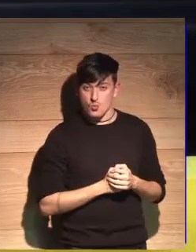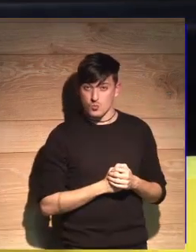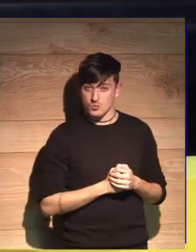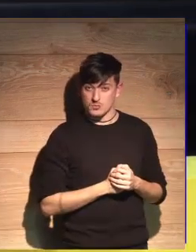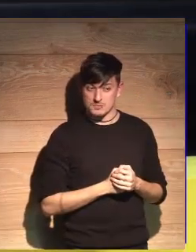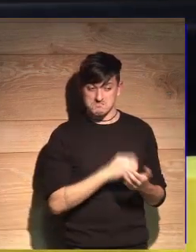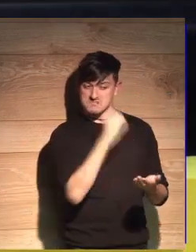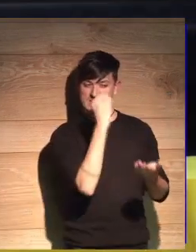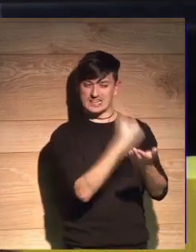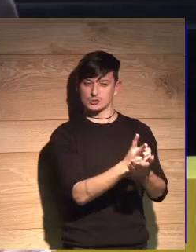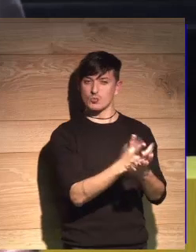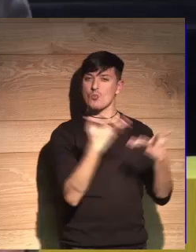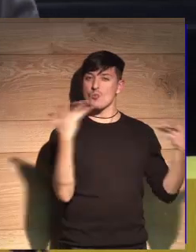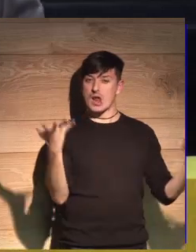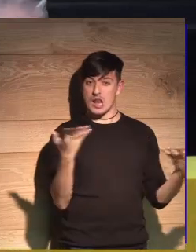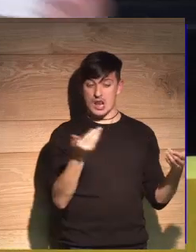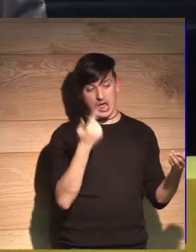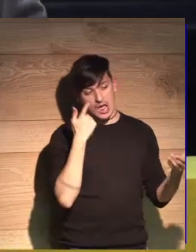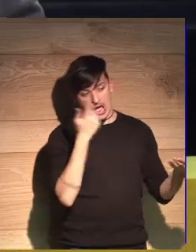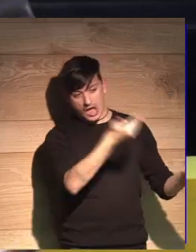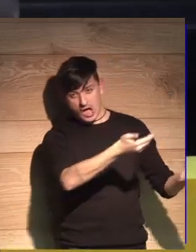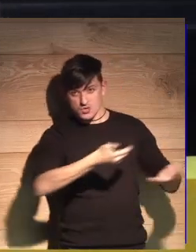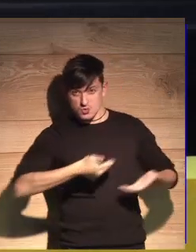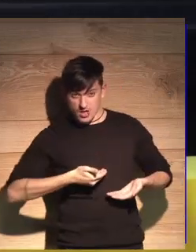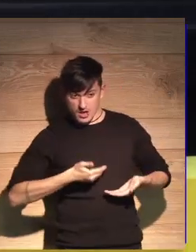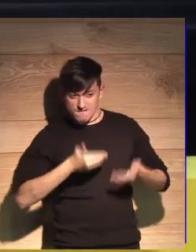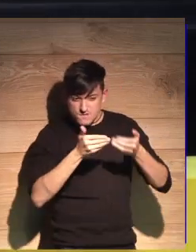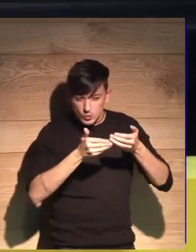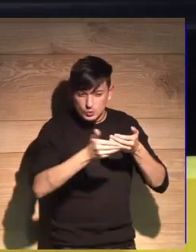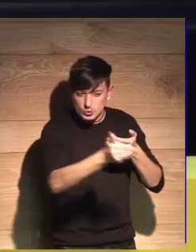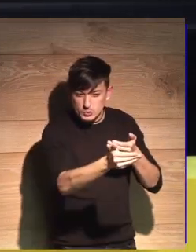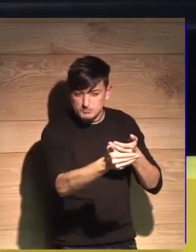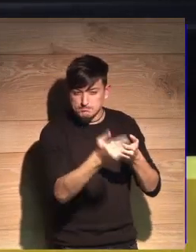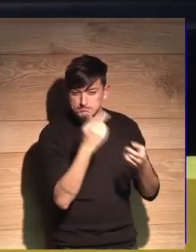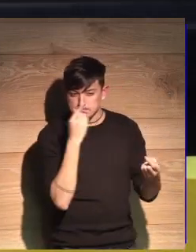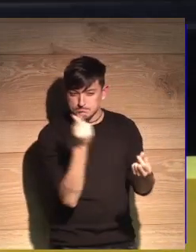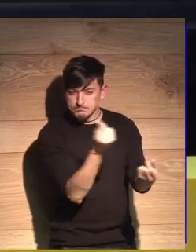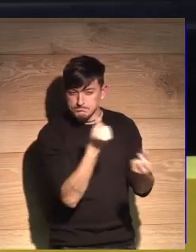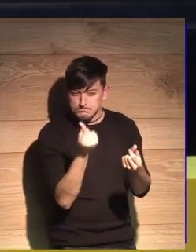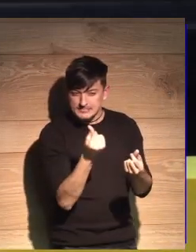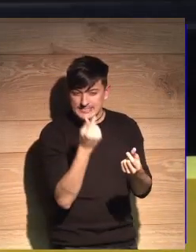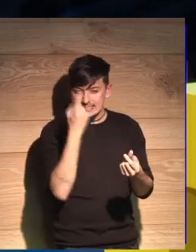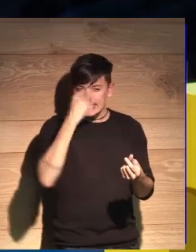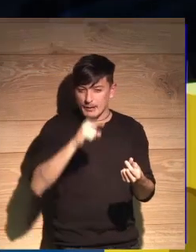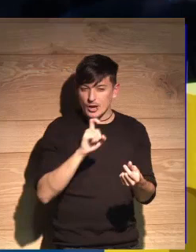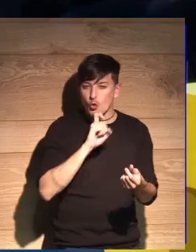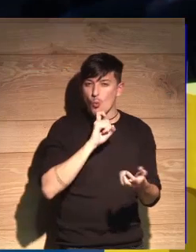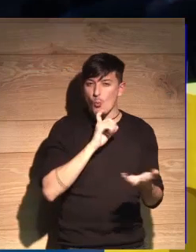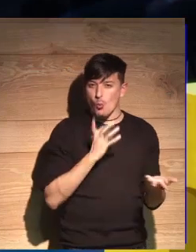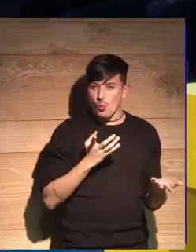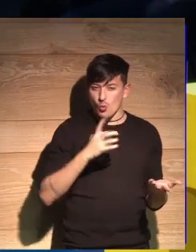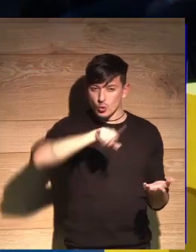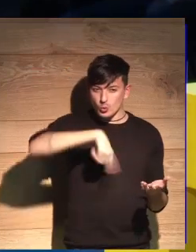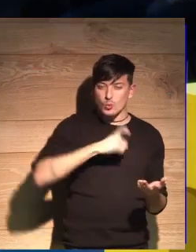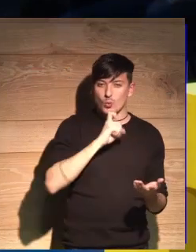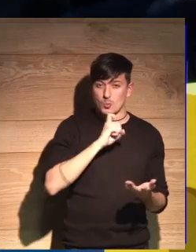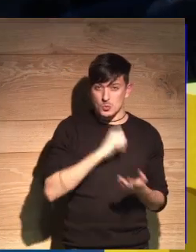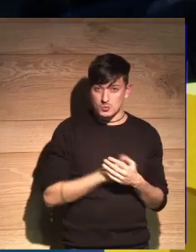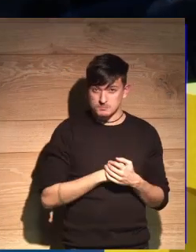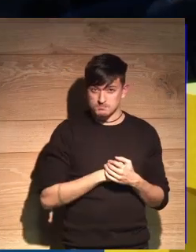challenge that we have is for you to help us to draw how we will be on the near